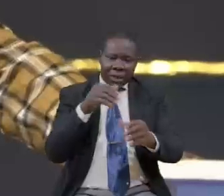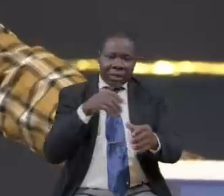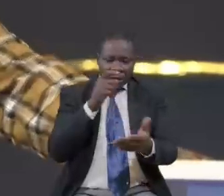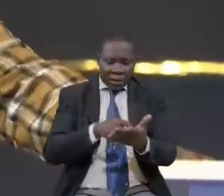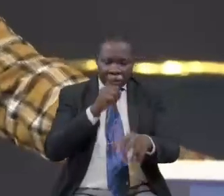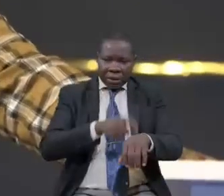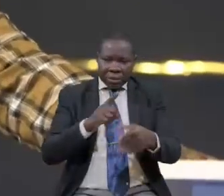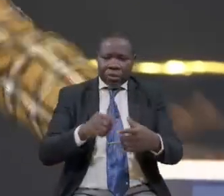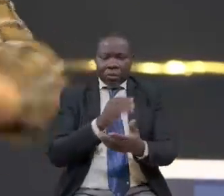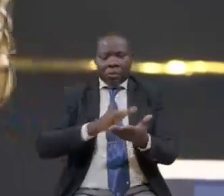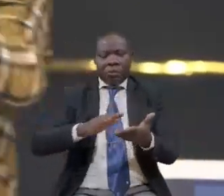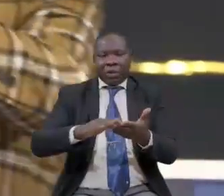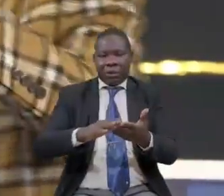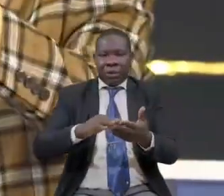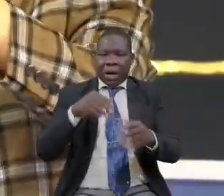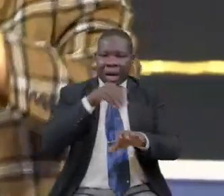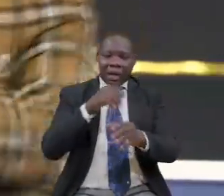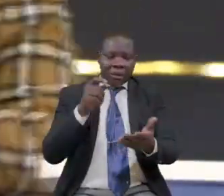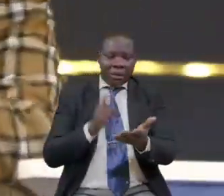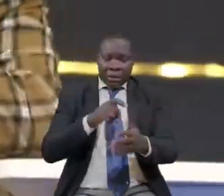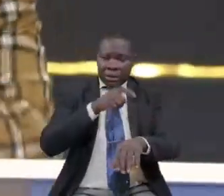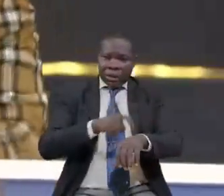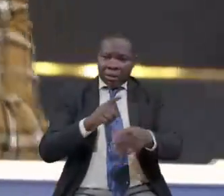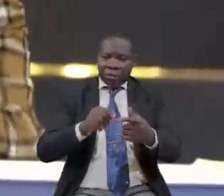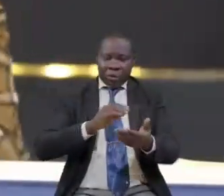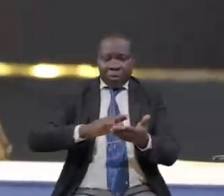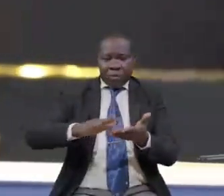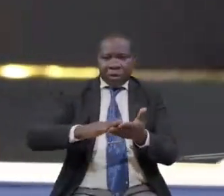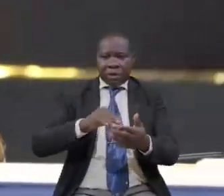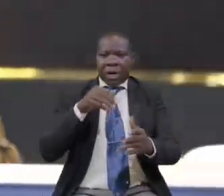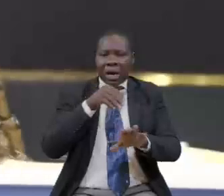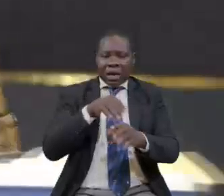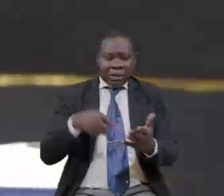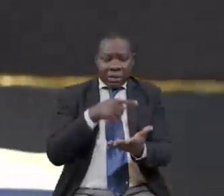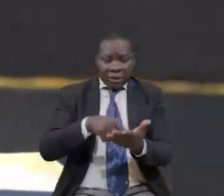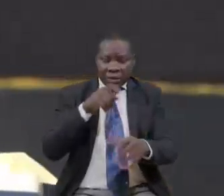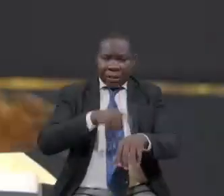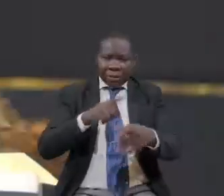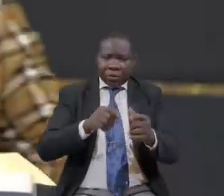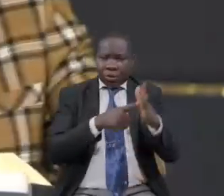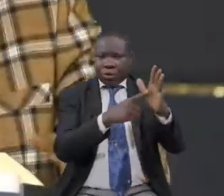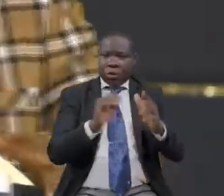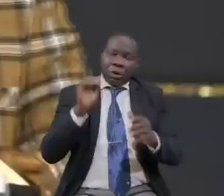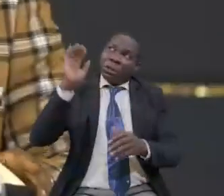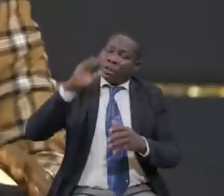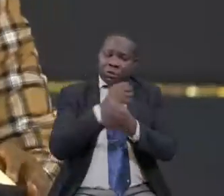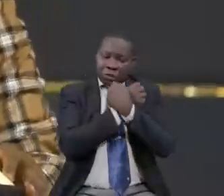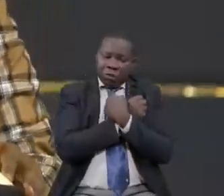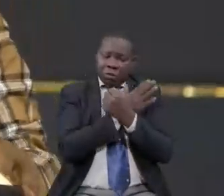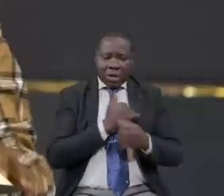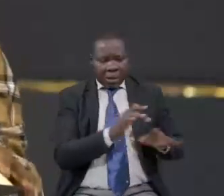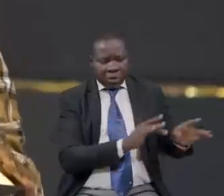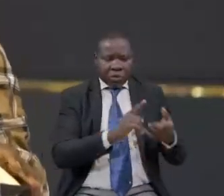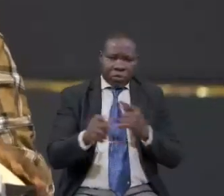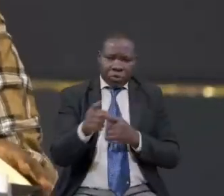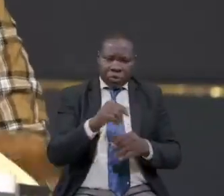to forgive, at this time to show his love and his mercy unto you. Call upon